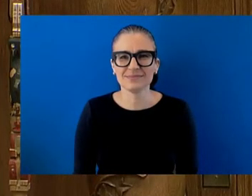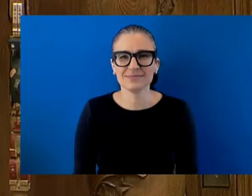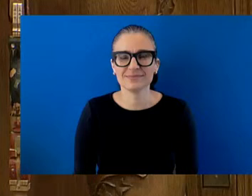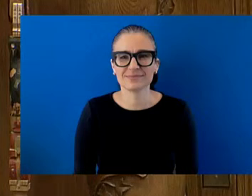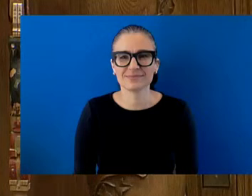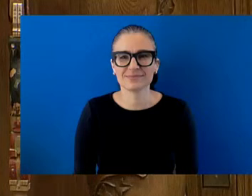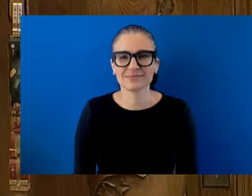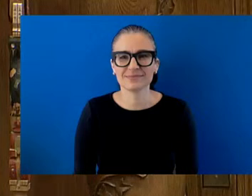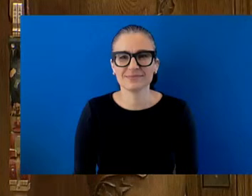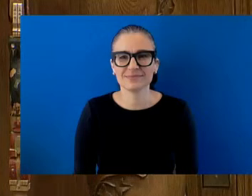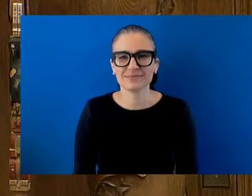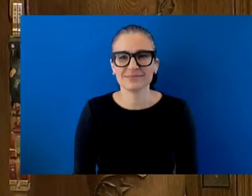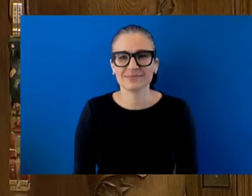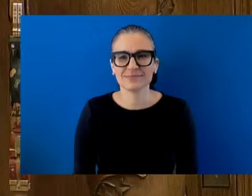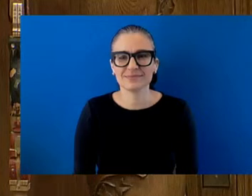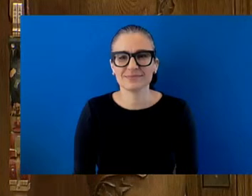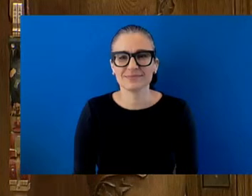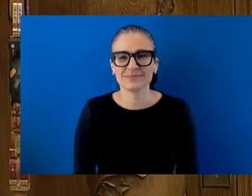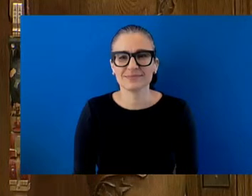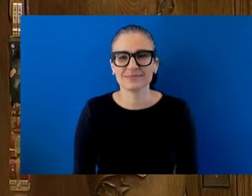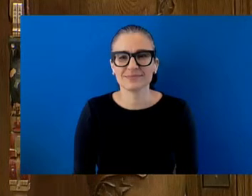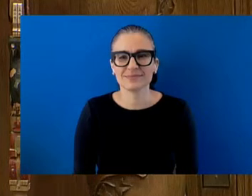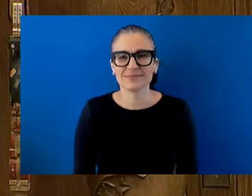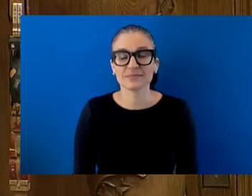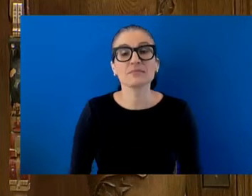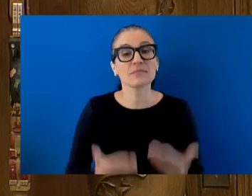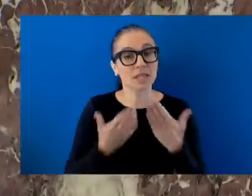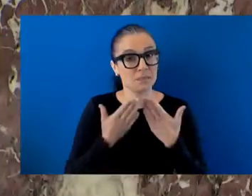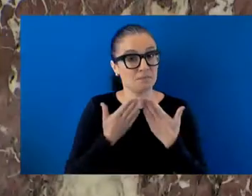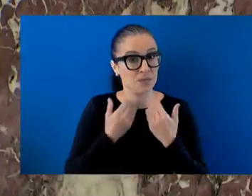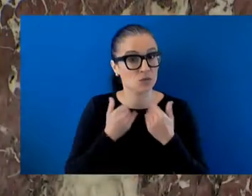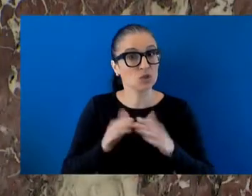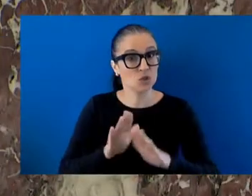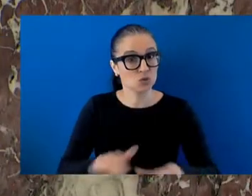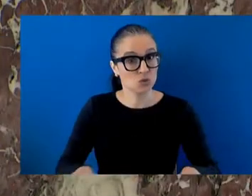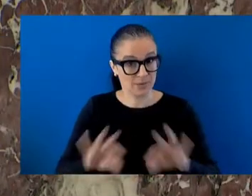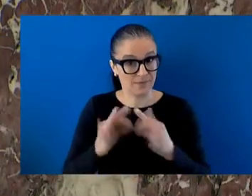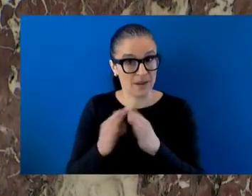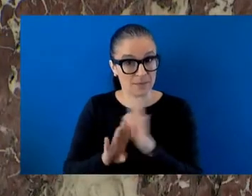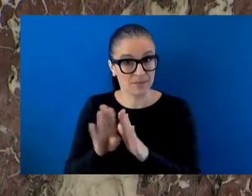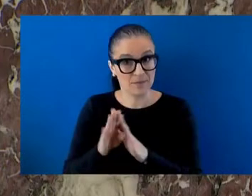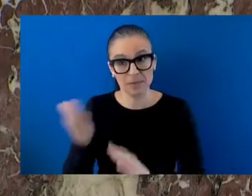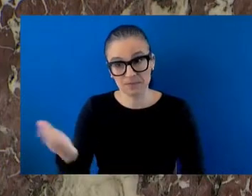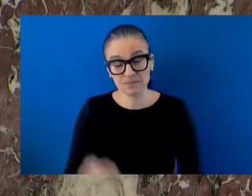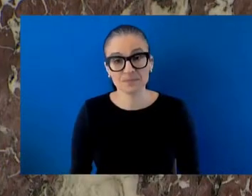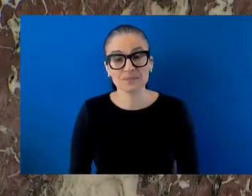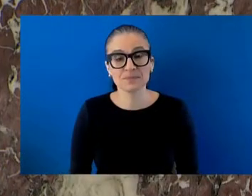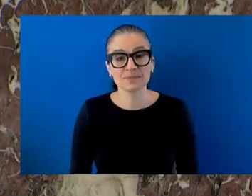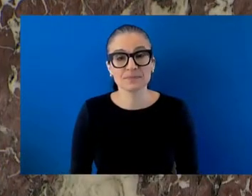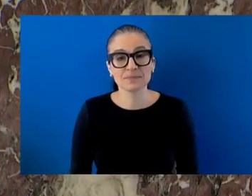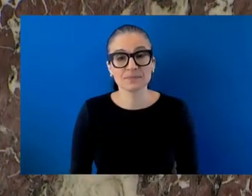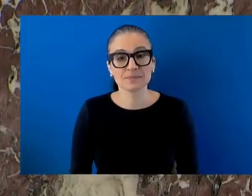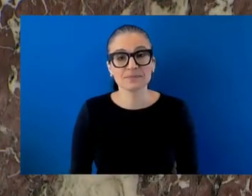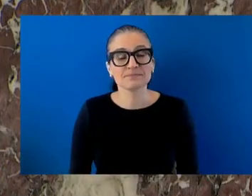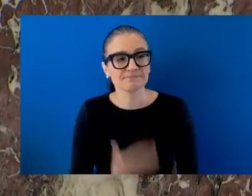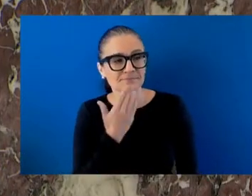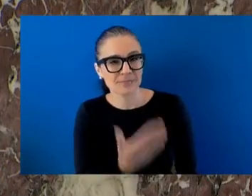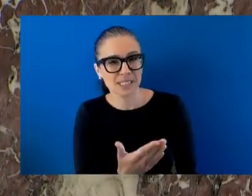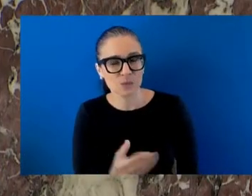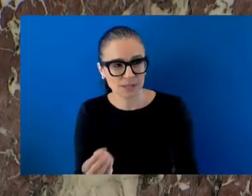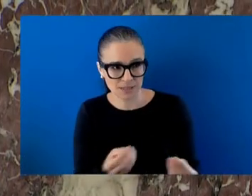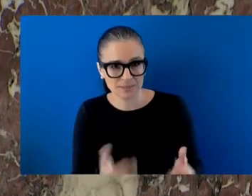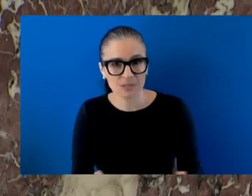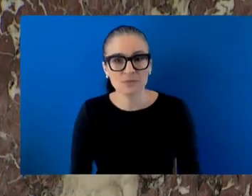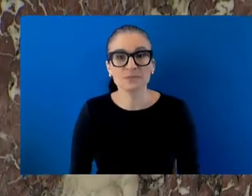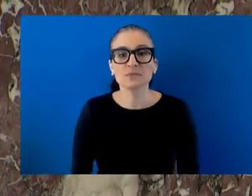Minister of Children and Family Development. Thank you, Mr. Speaker. And I have two sets of introductions to make. First, I'd like to